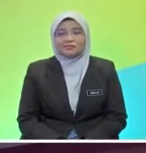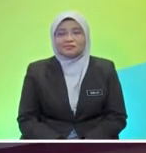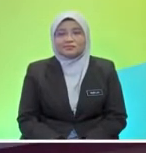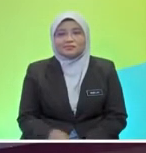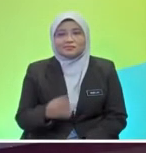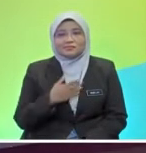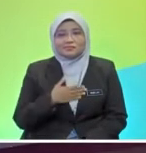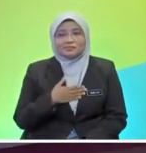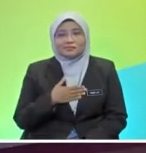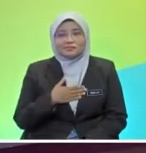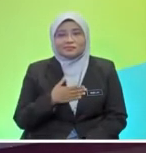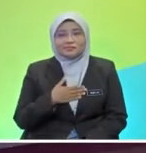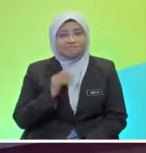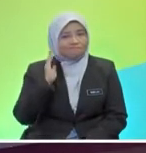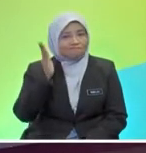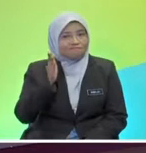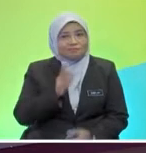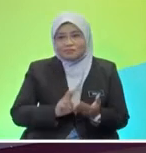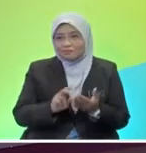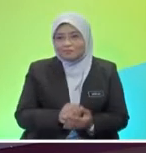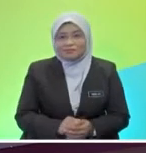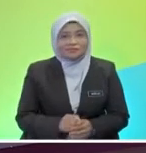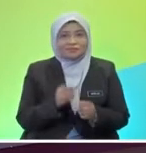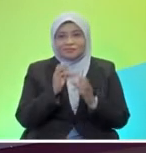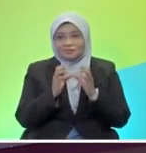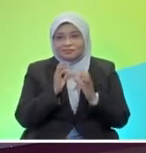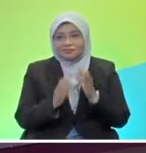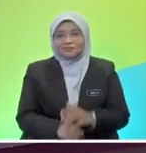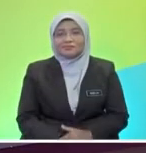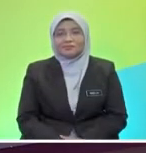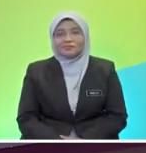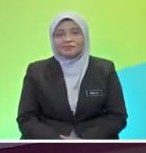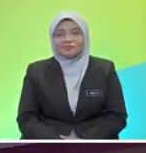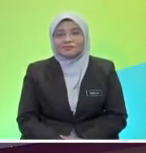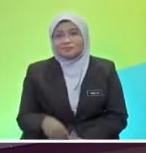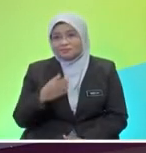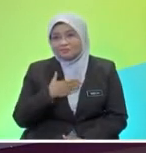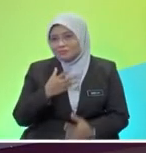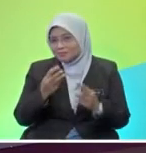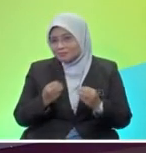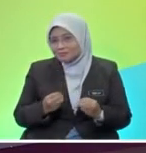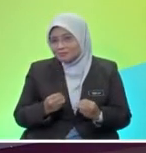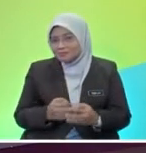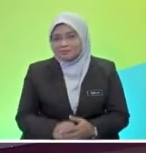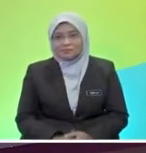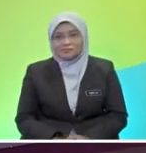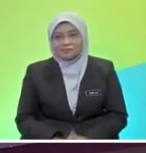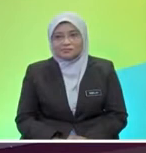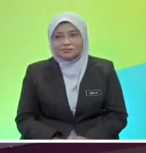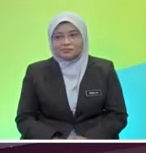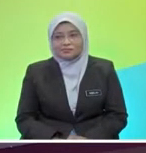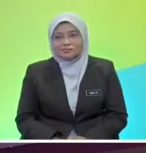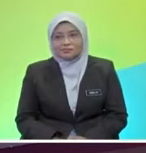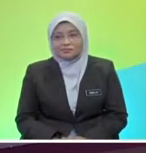say, I will ask you to touch your body parts. Okay. And I want to see if you can touch it correctly.